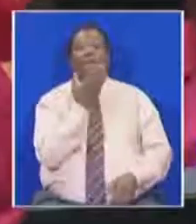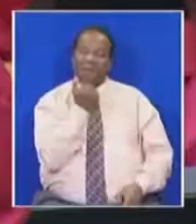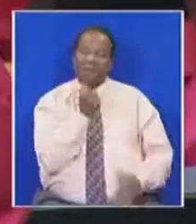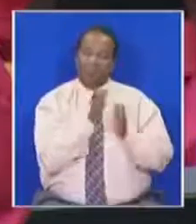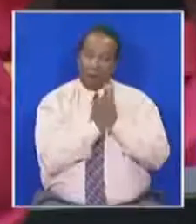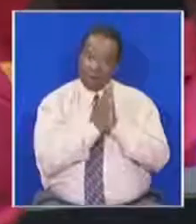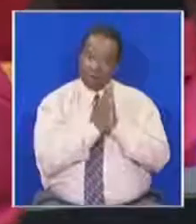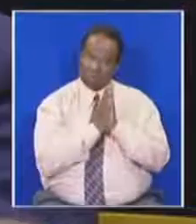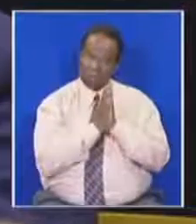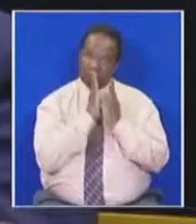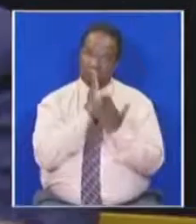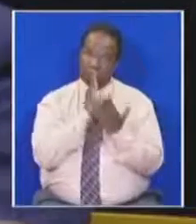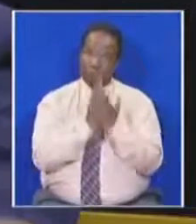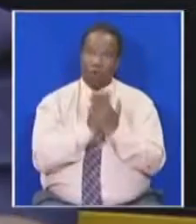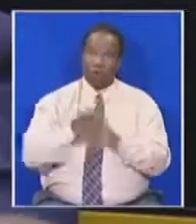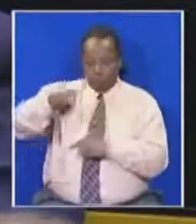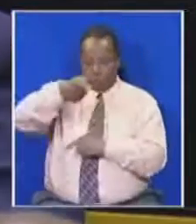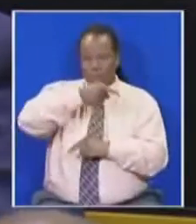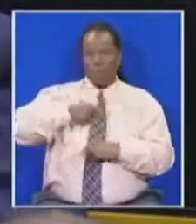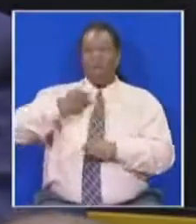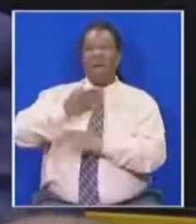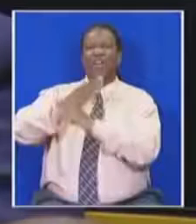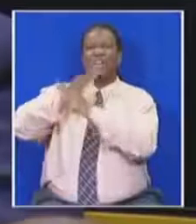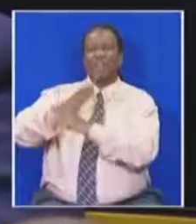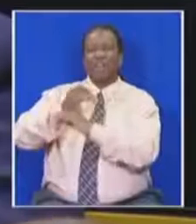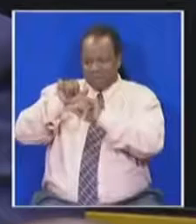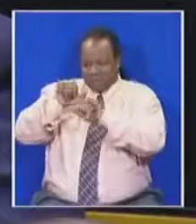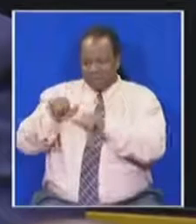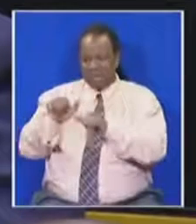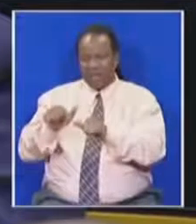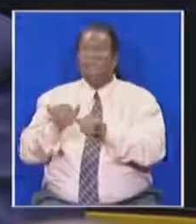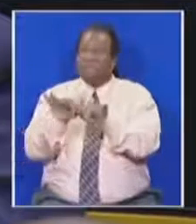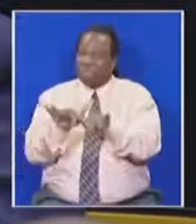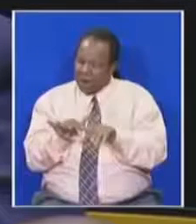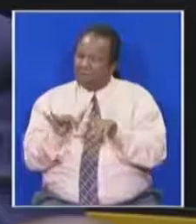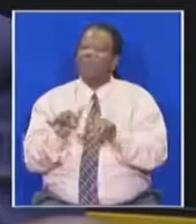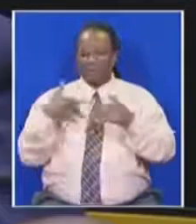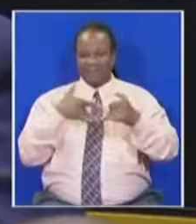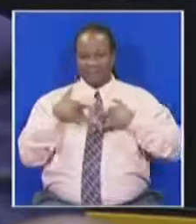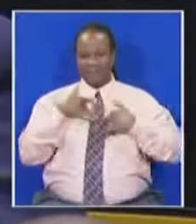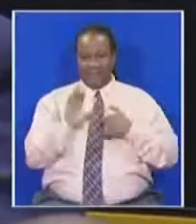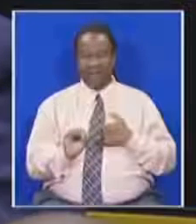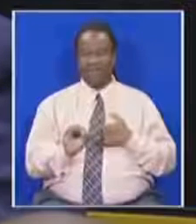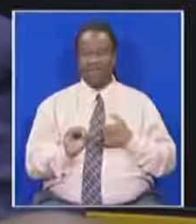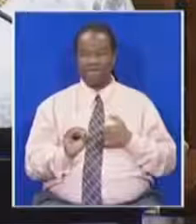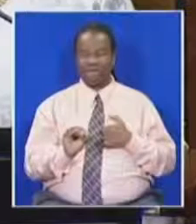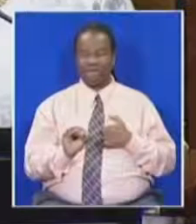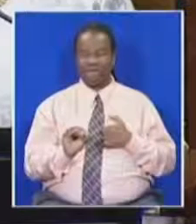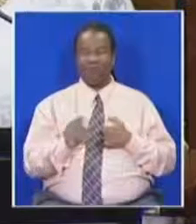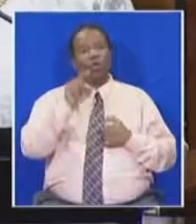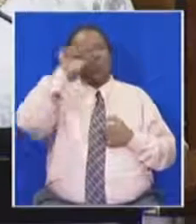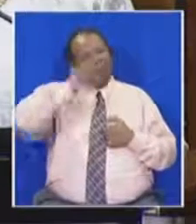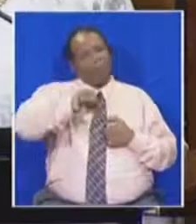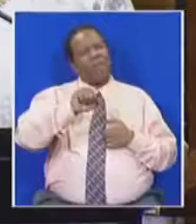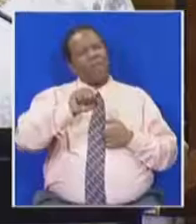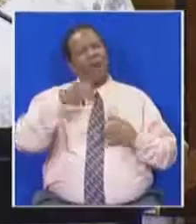that we are indeed safe in this parliament. We'll raise our concerns and our issues